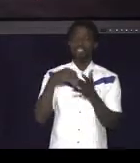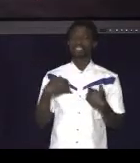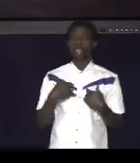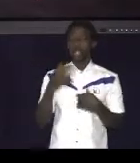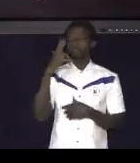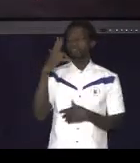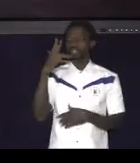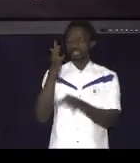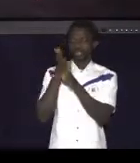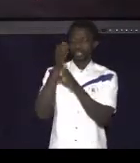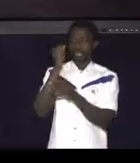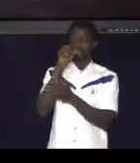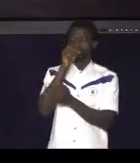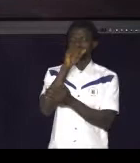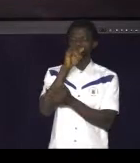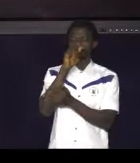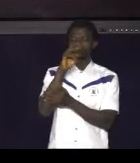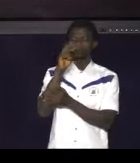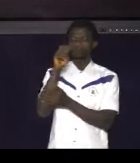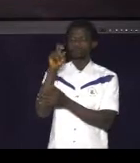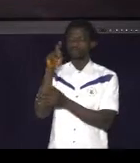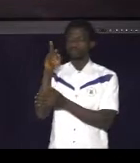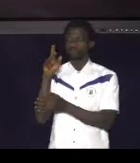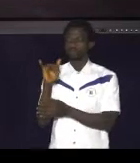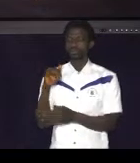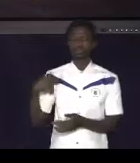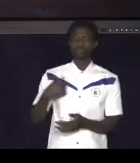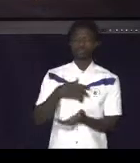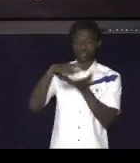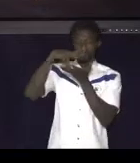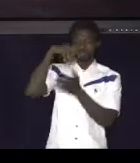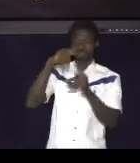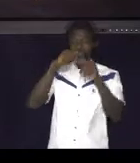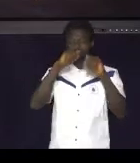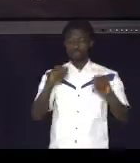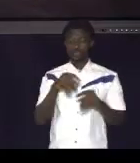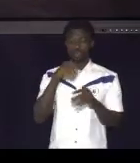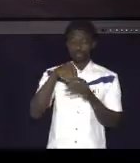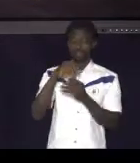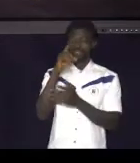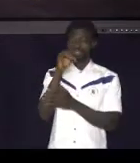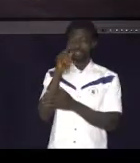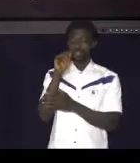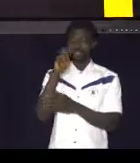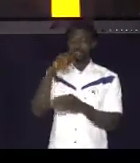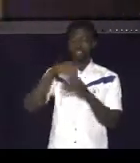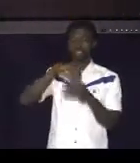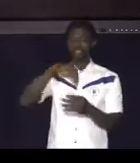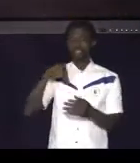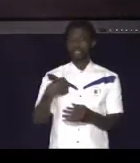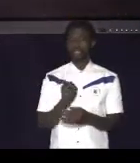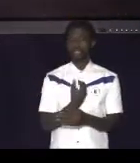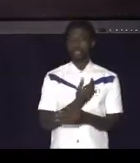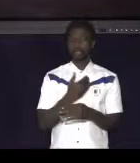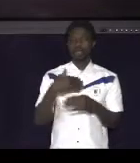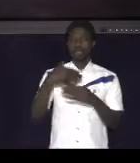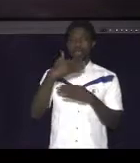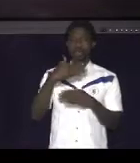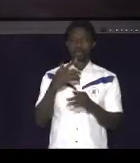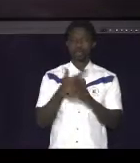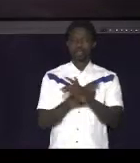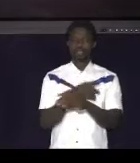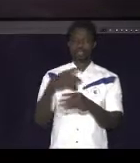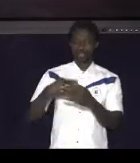of symmetry. So as I have said, we'll study triangles in details in our subsequent lessons. The next one is the